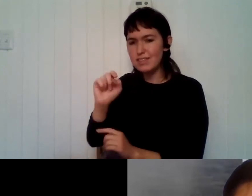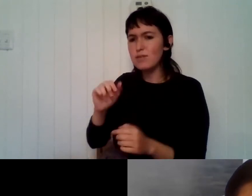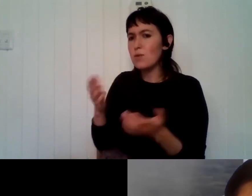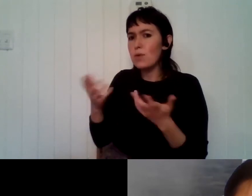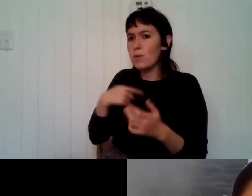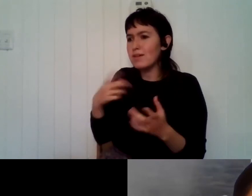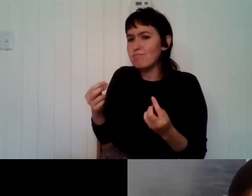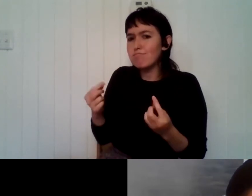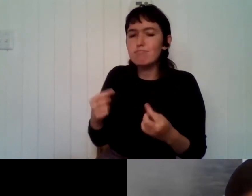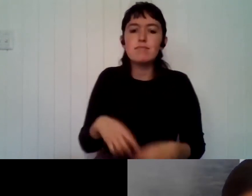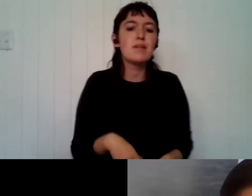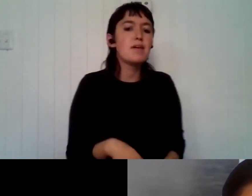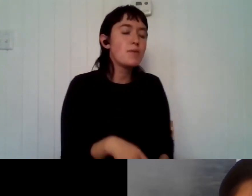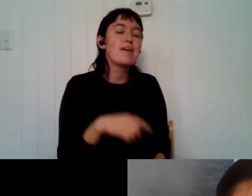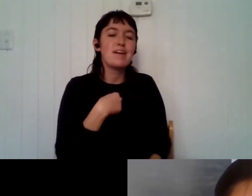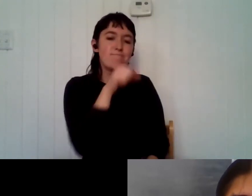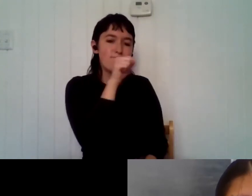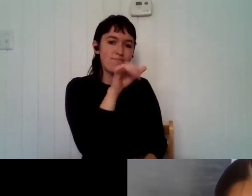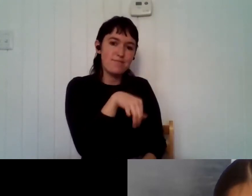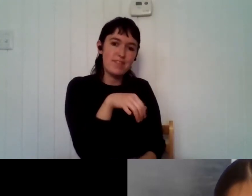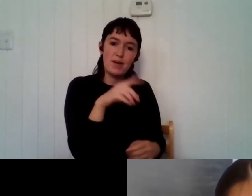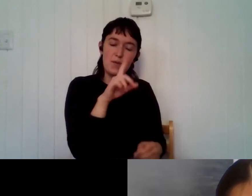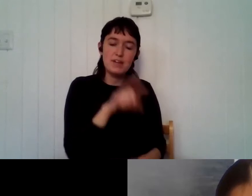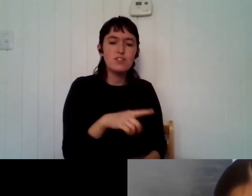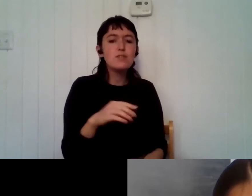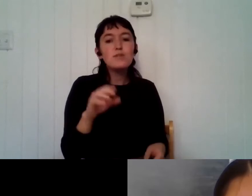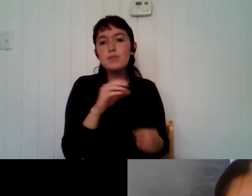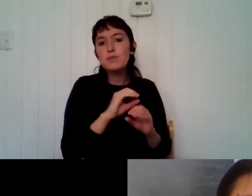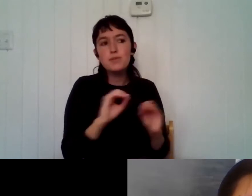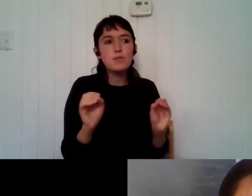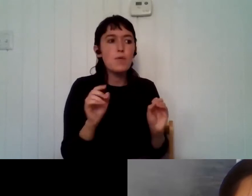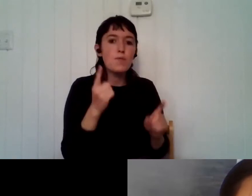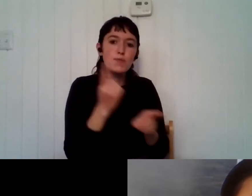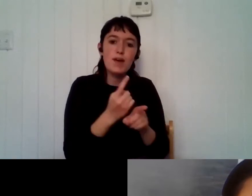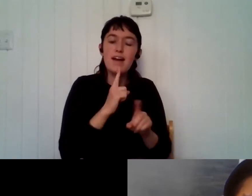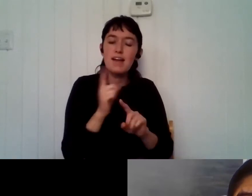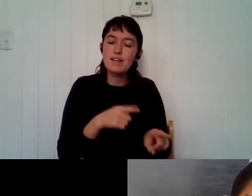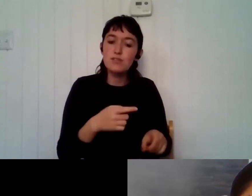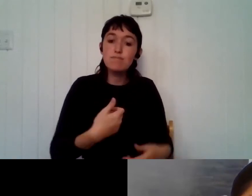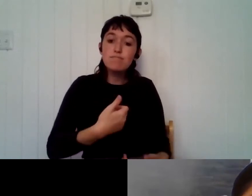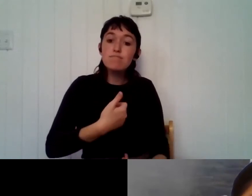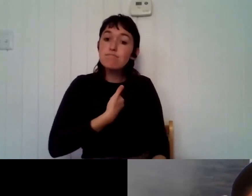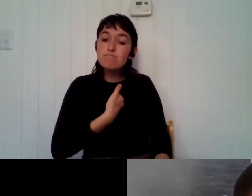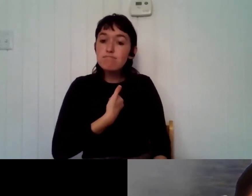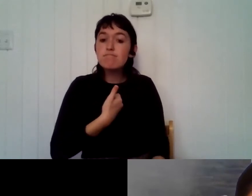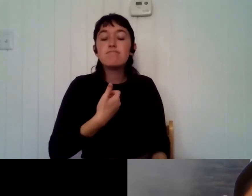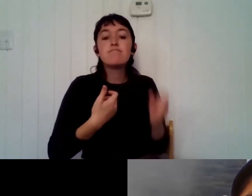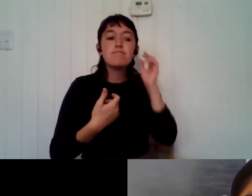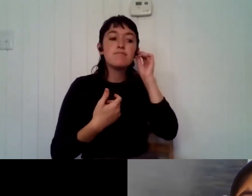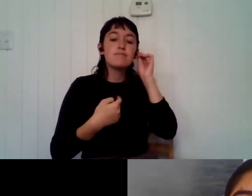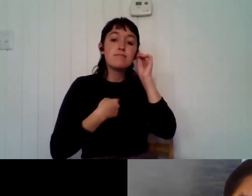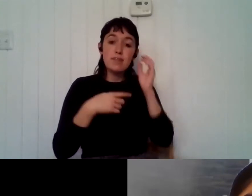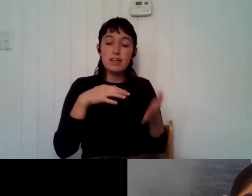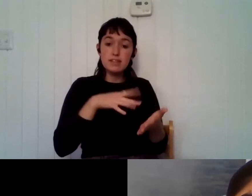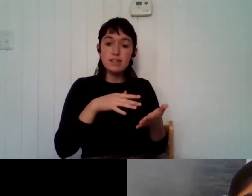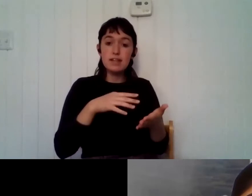there's no right answer. For example, I myself, I studied physics in my undergrad. So